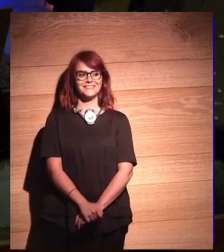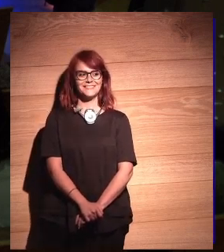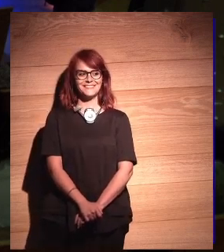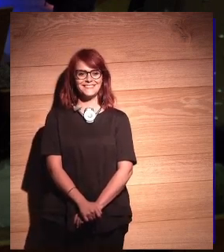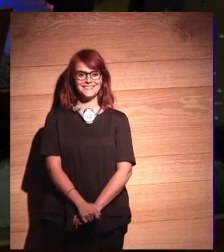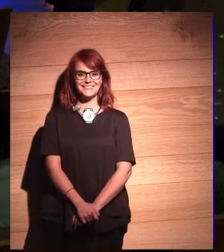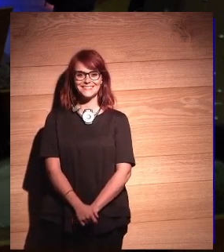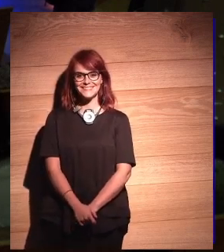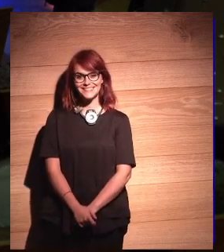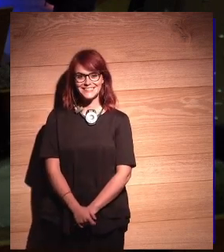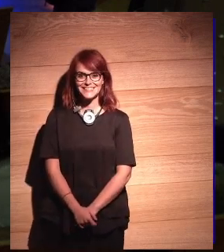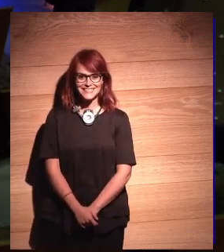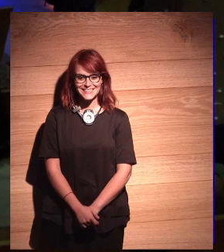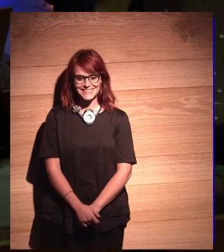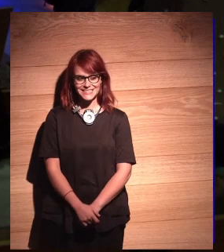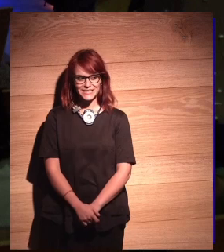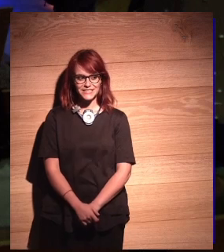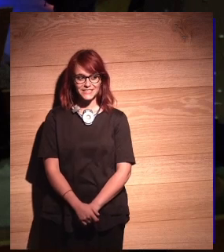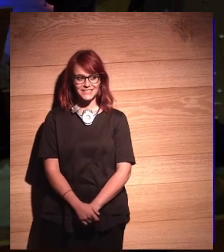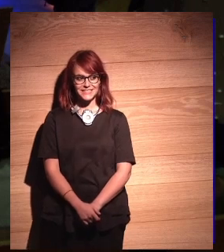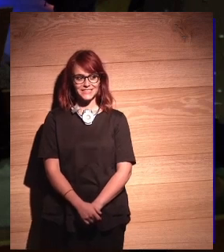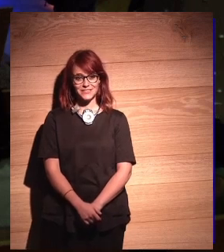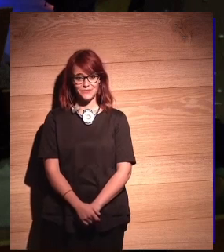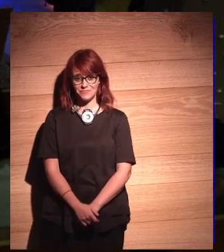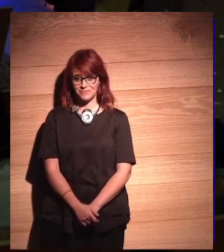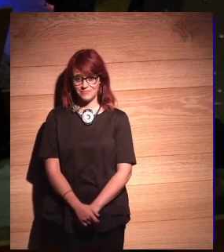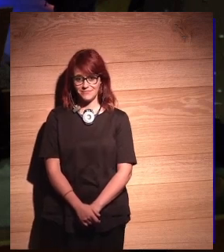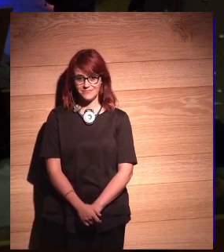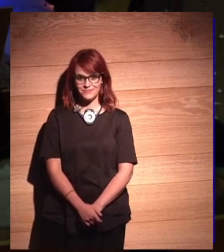Oh. Then I will definitely crash.